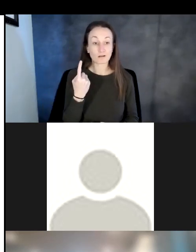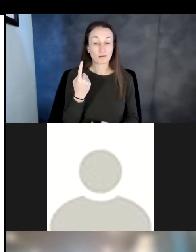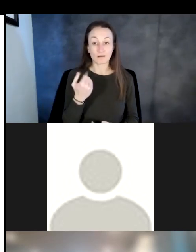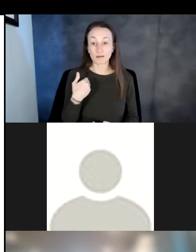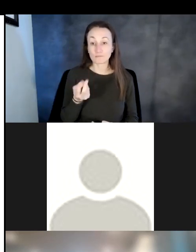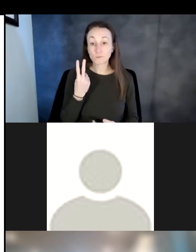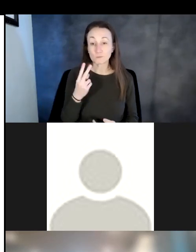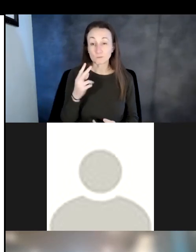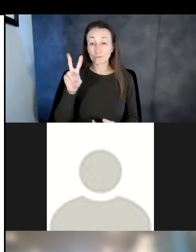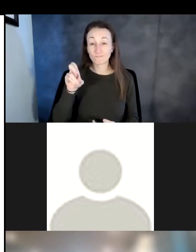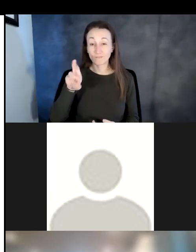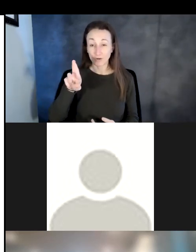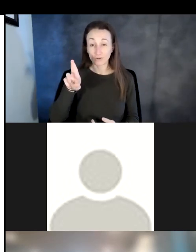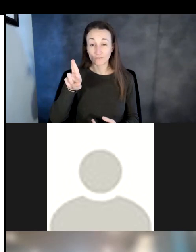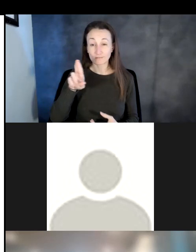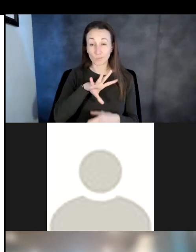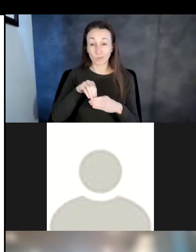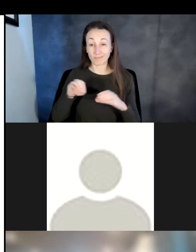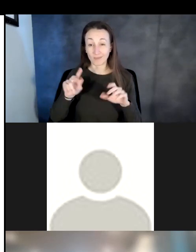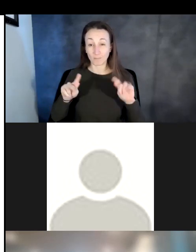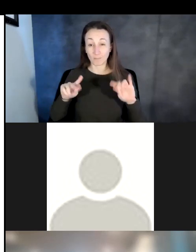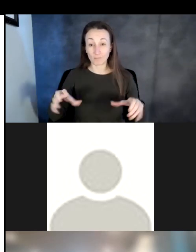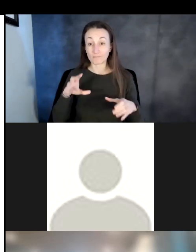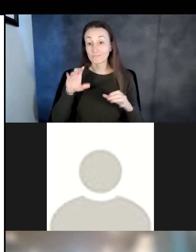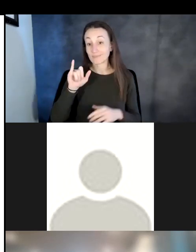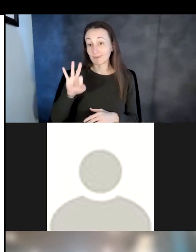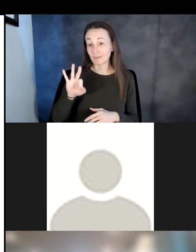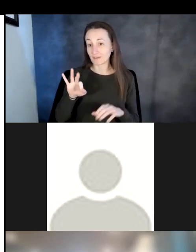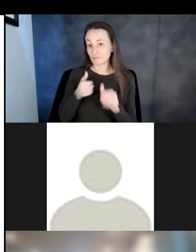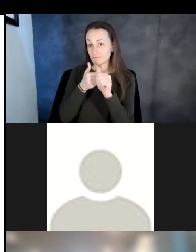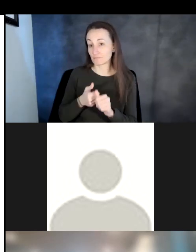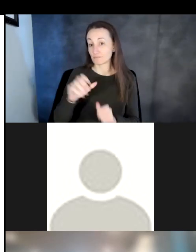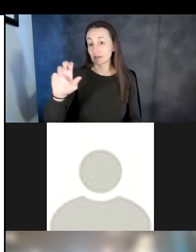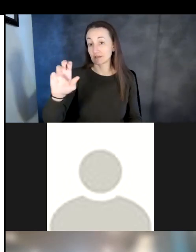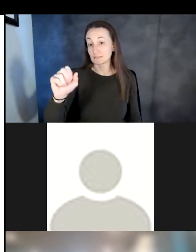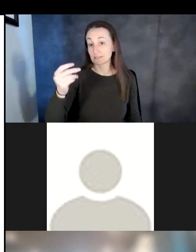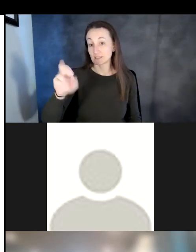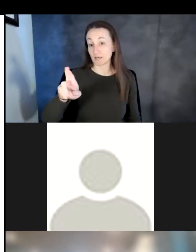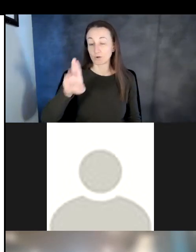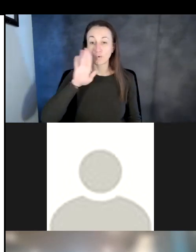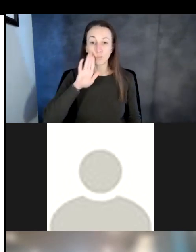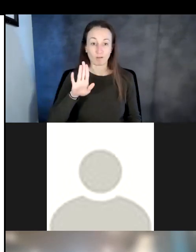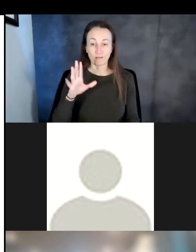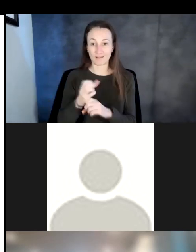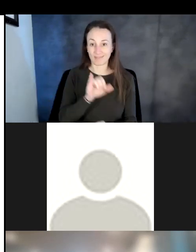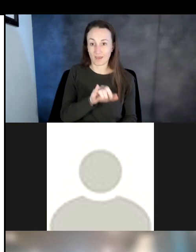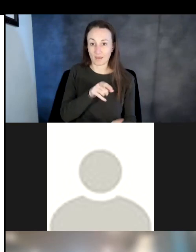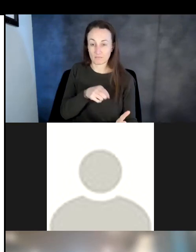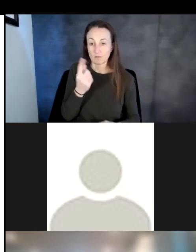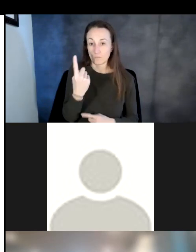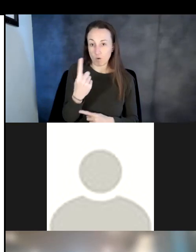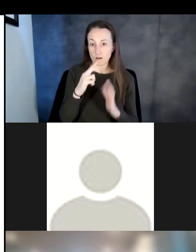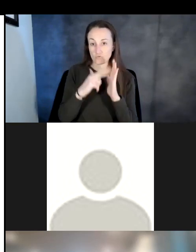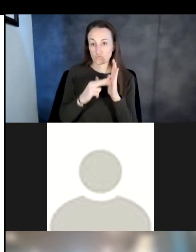two variants basically in this population. If I were to do this via Sanger, we're going to get something back that looks like this. It's going to be one read